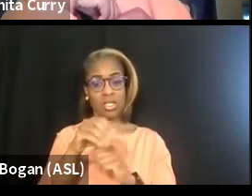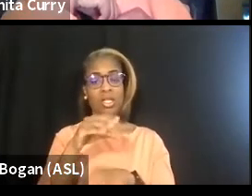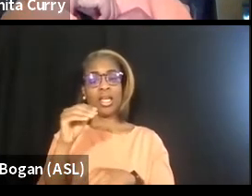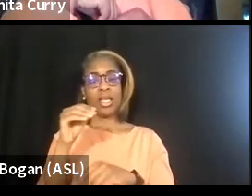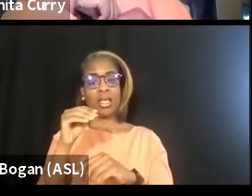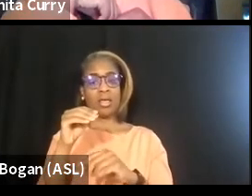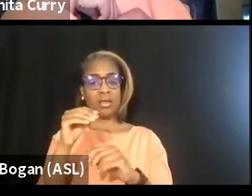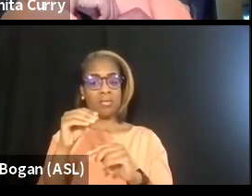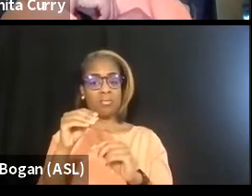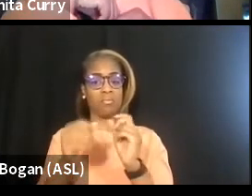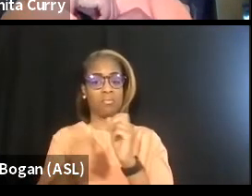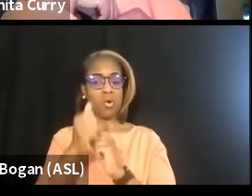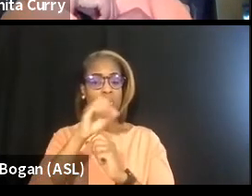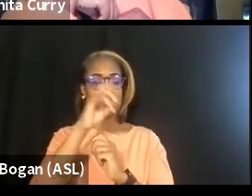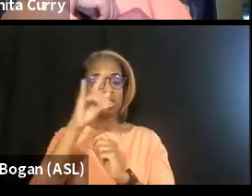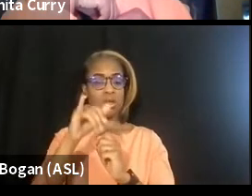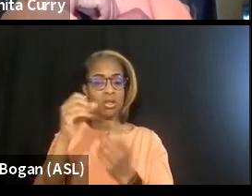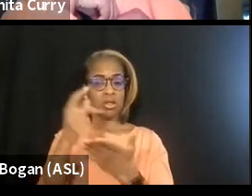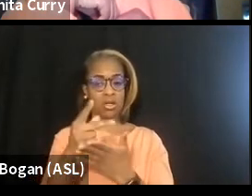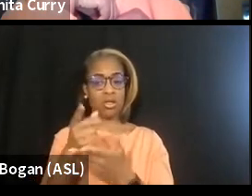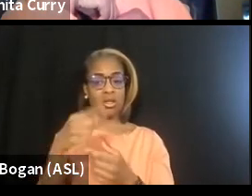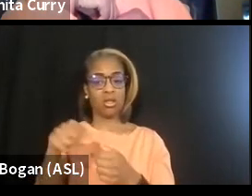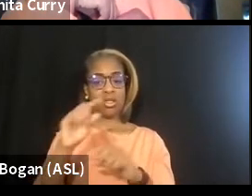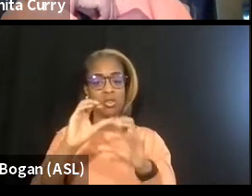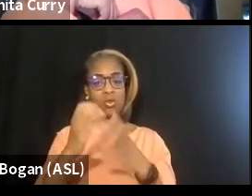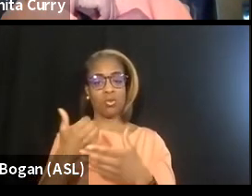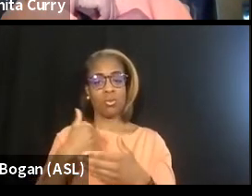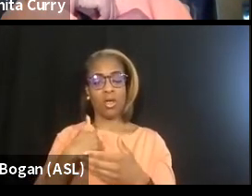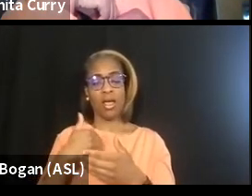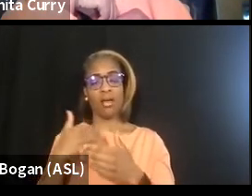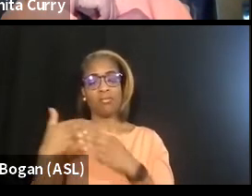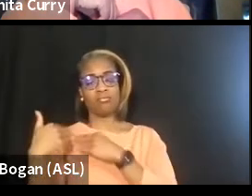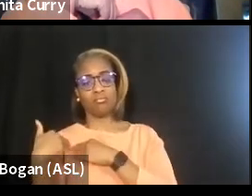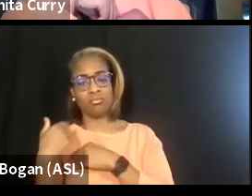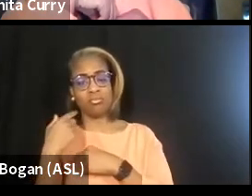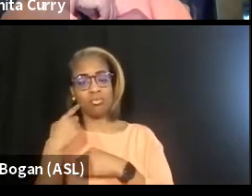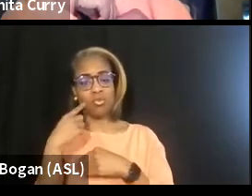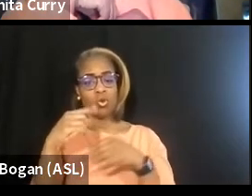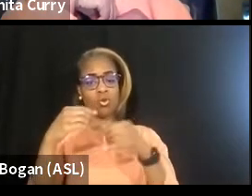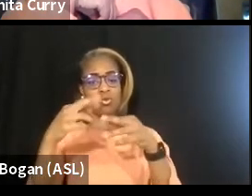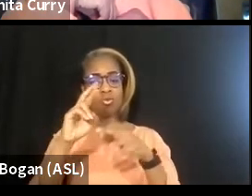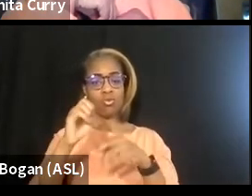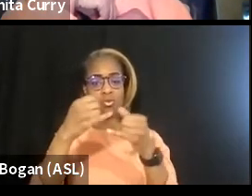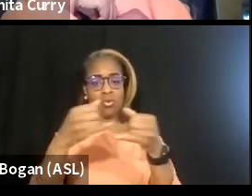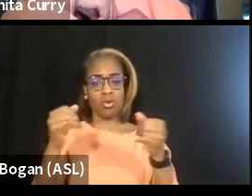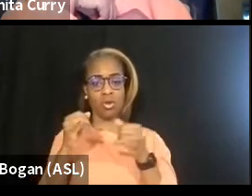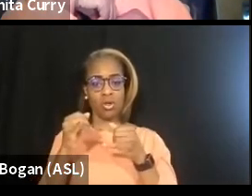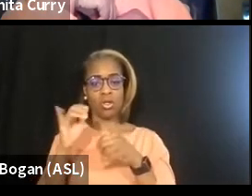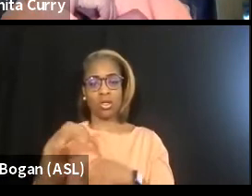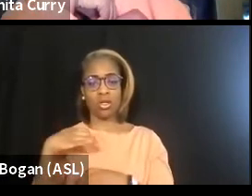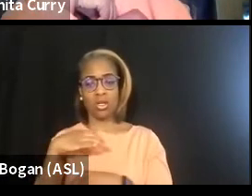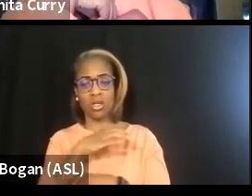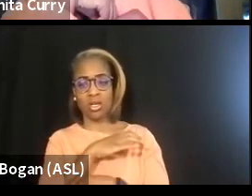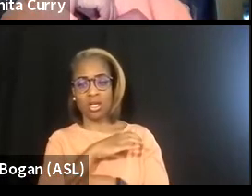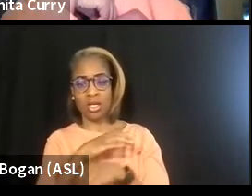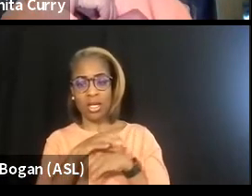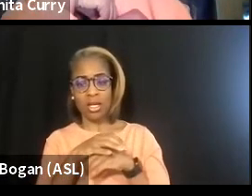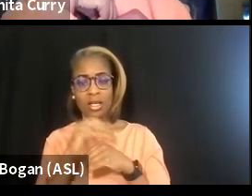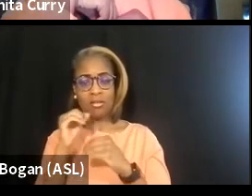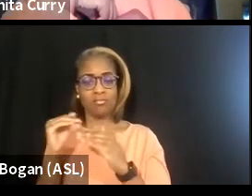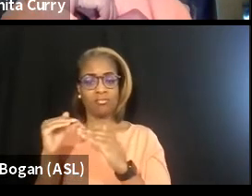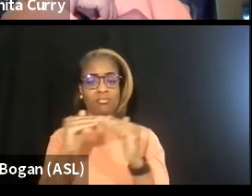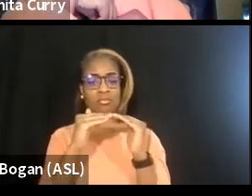majority. This group has a mighty responsibility to improve the districting results for Michigan. Current set of congressional district boundaries has led to blatant inequalities